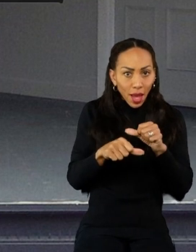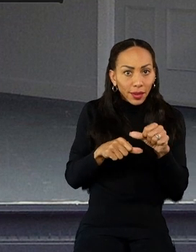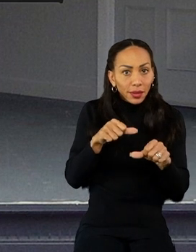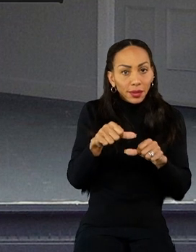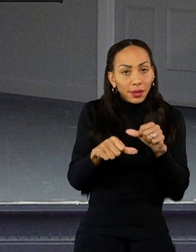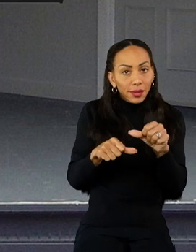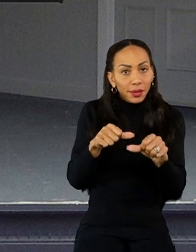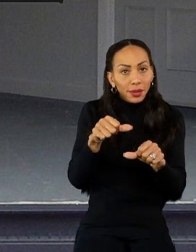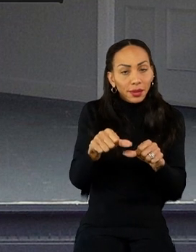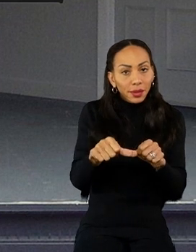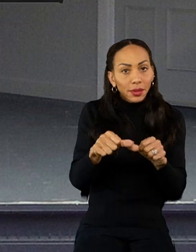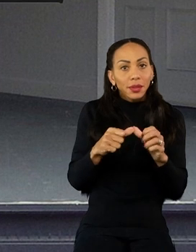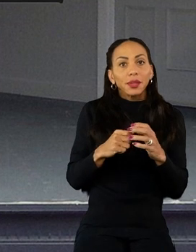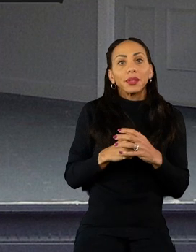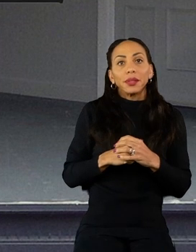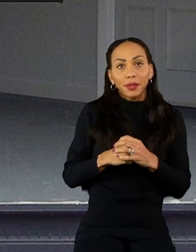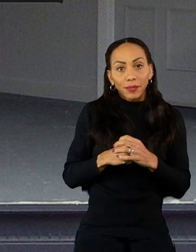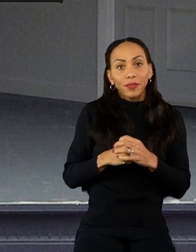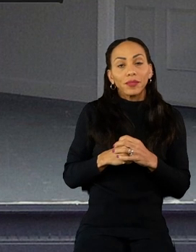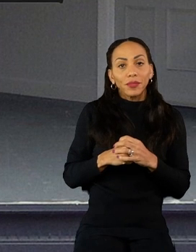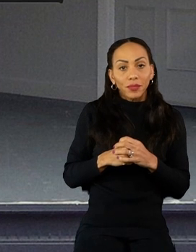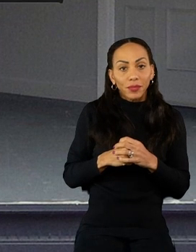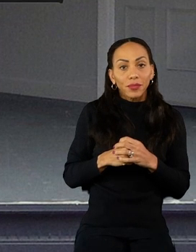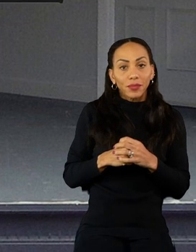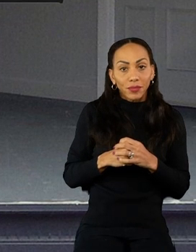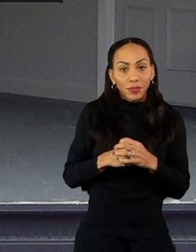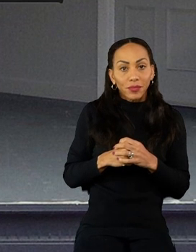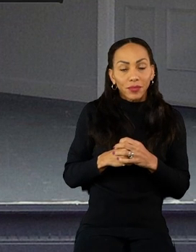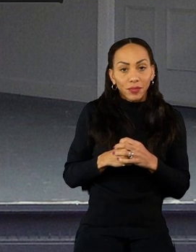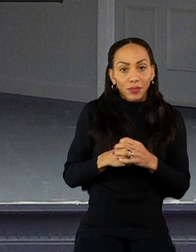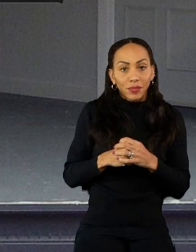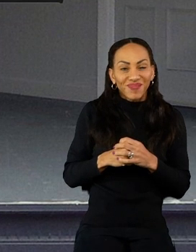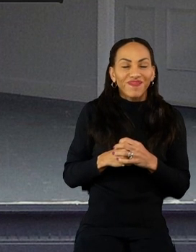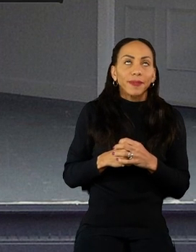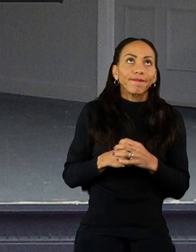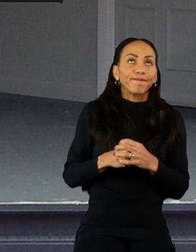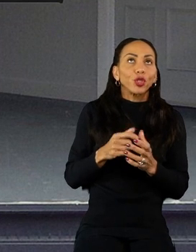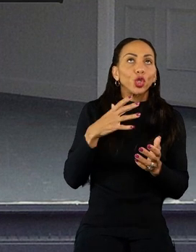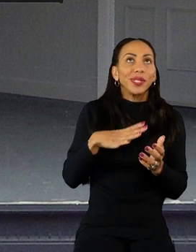to help you with that, in a sense, in terms of your,